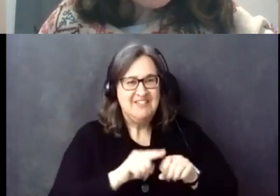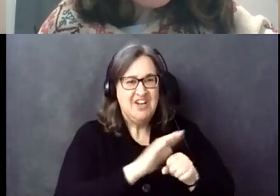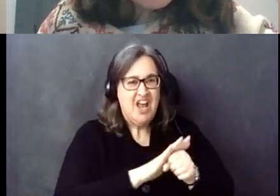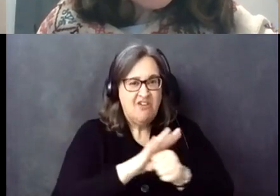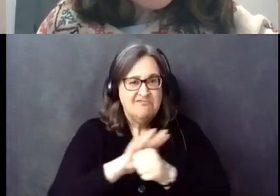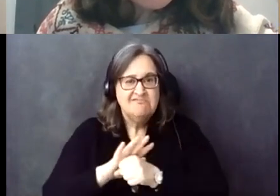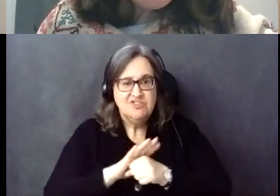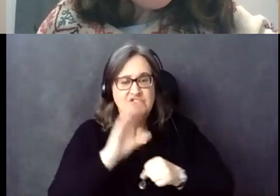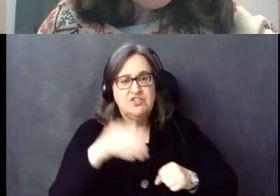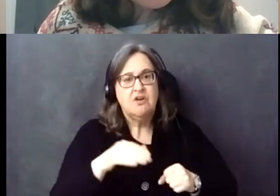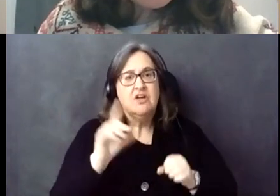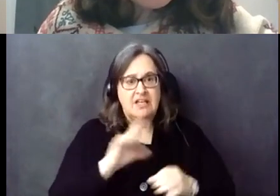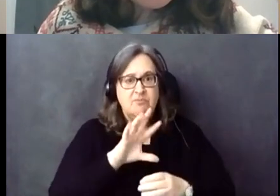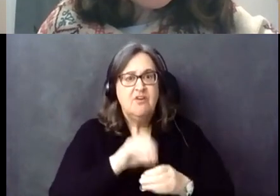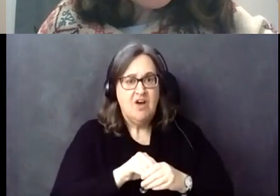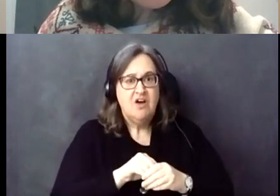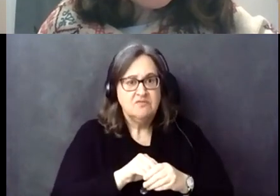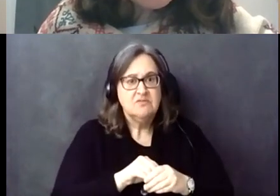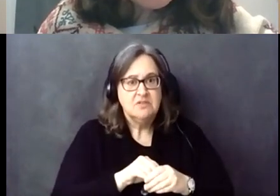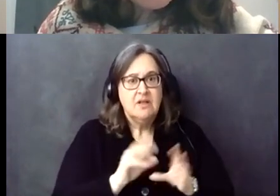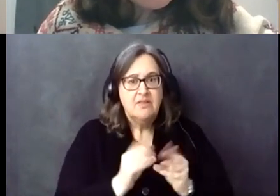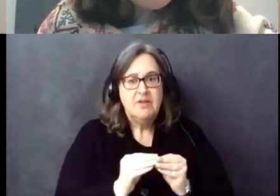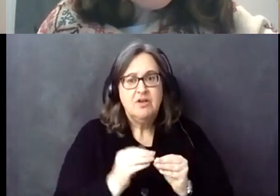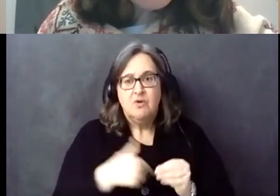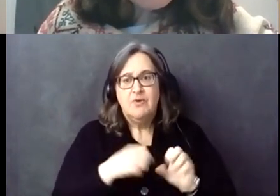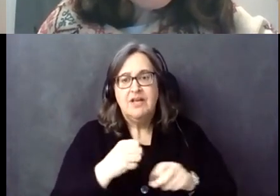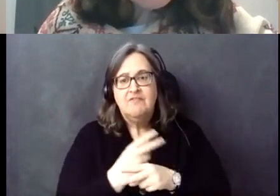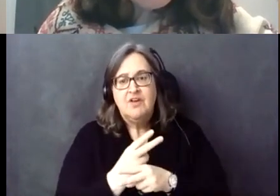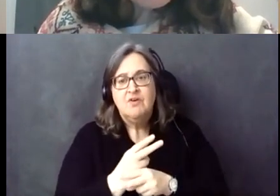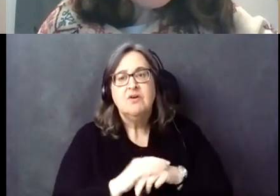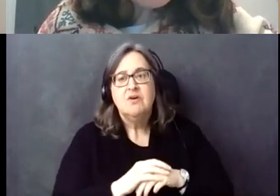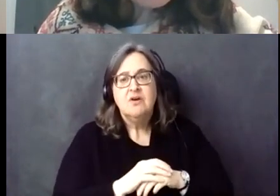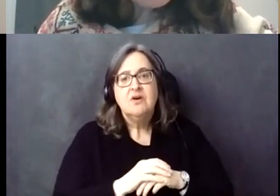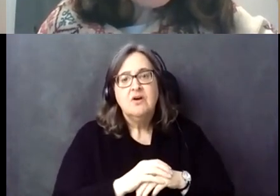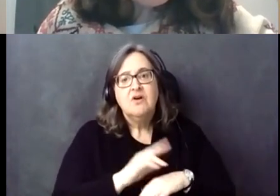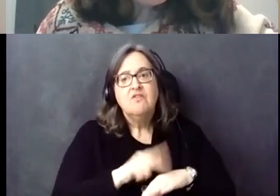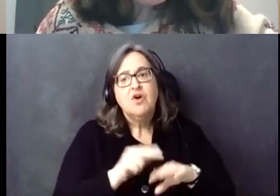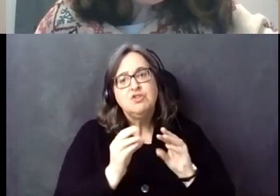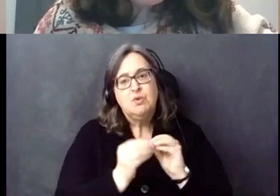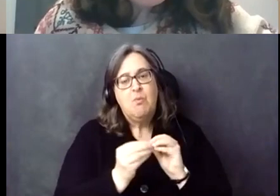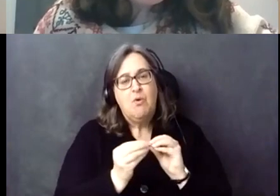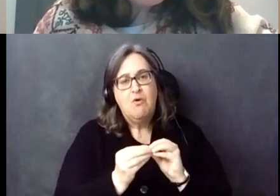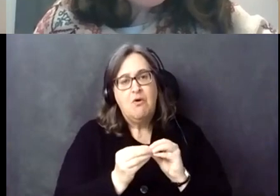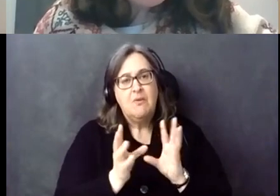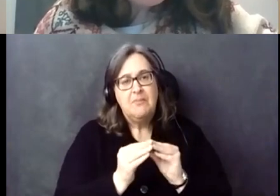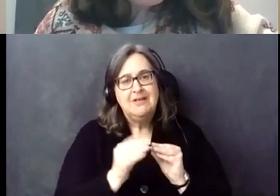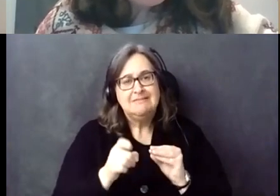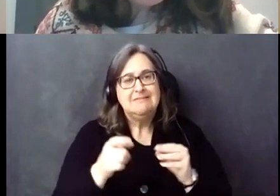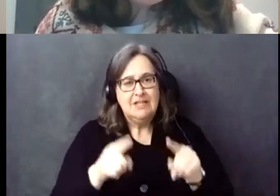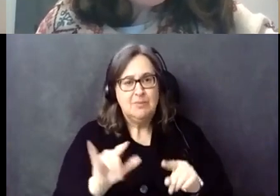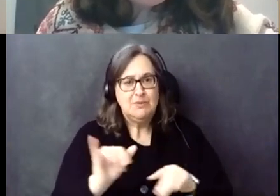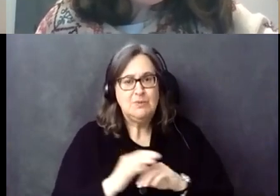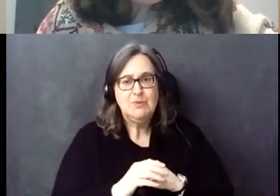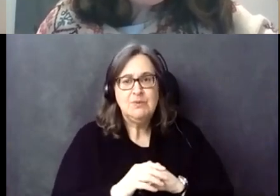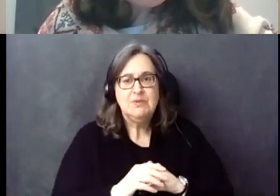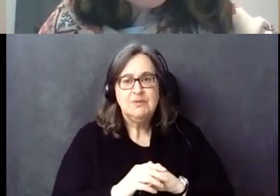on this meeting so that we can figure it out right then and there. And then of course some more meetings are going to have to take place. So that's what